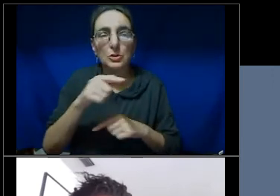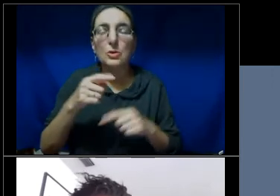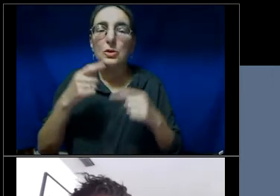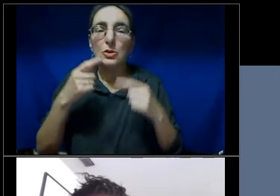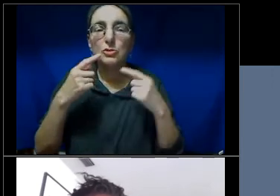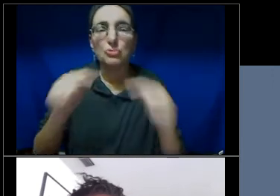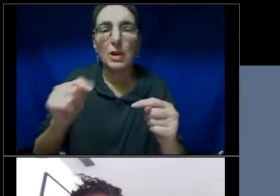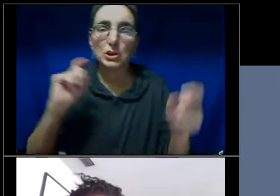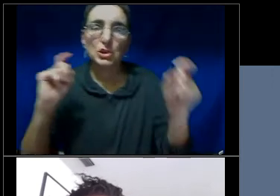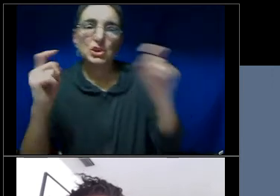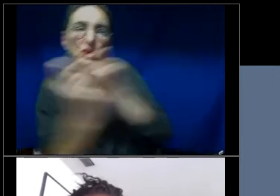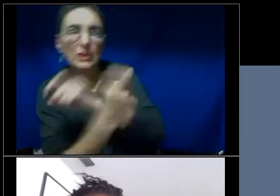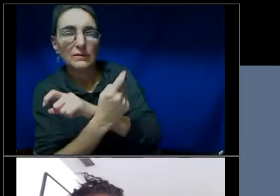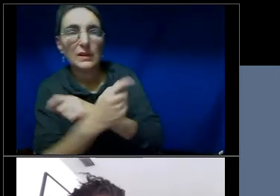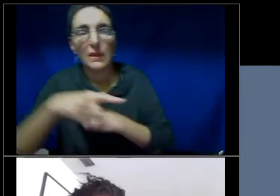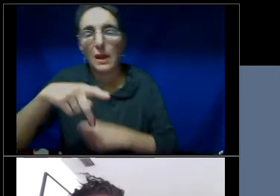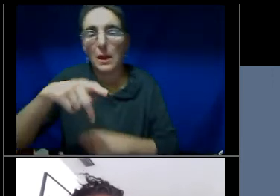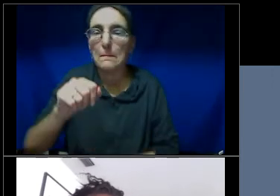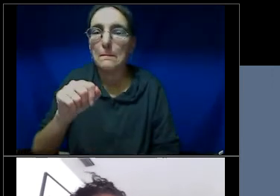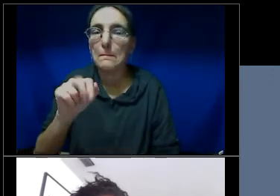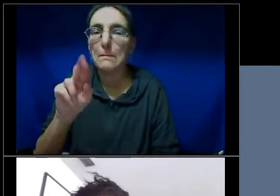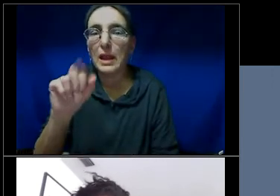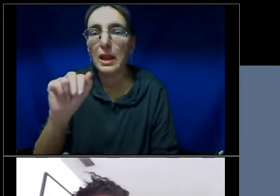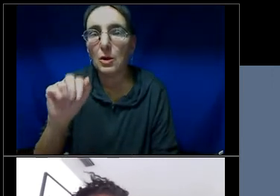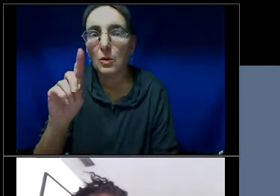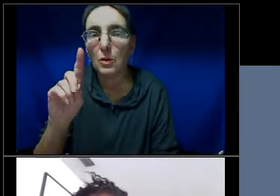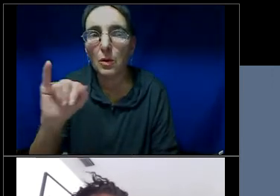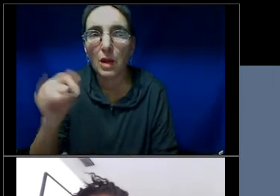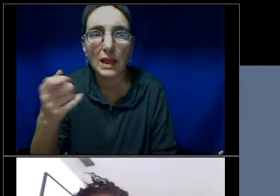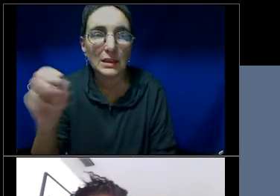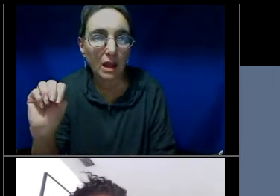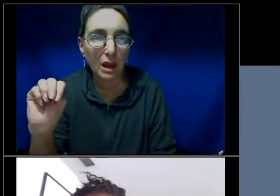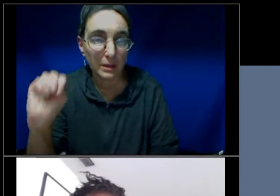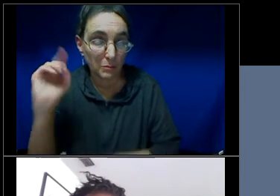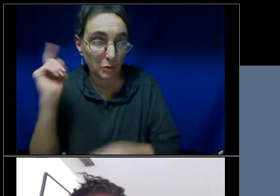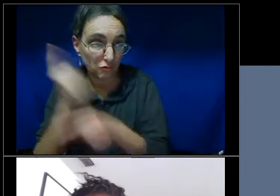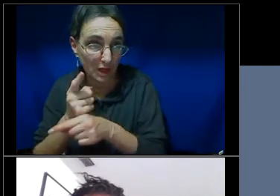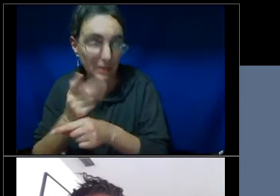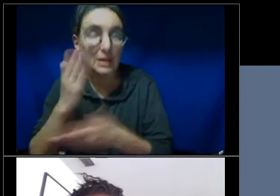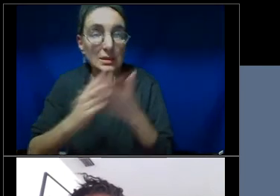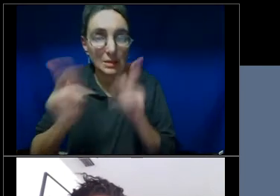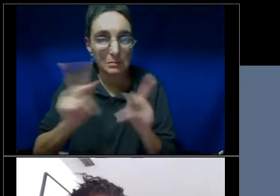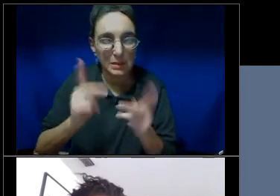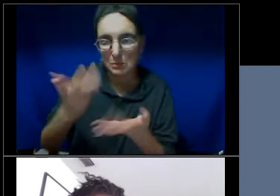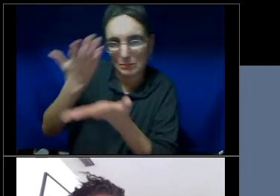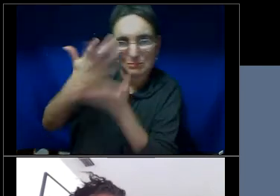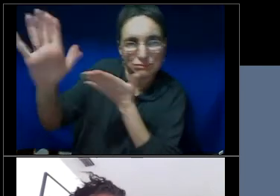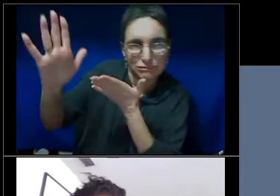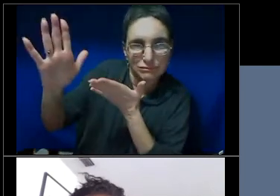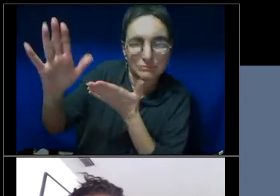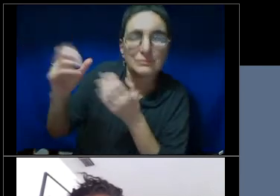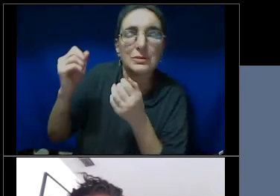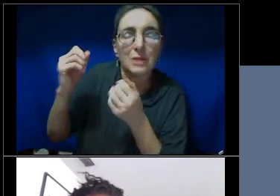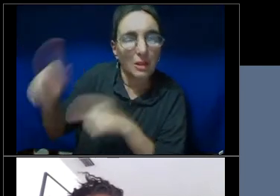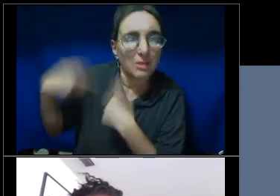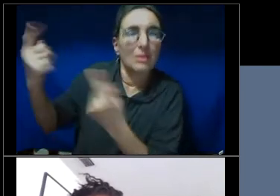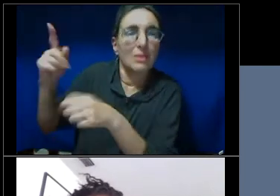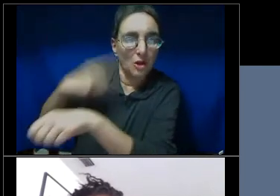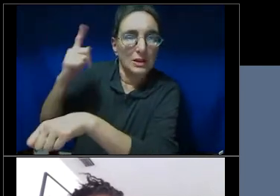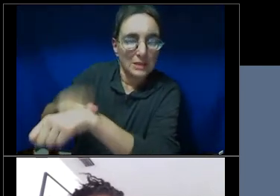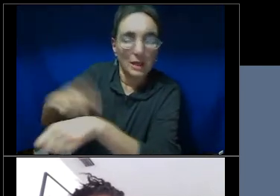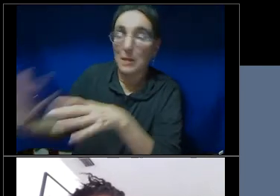here, right? Like, we understand that these voices have been excluded for a long time, and including them is in many ways a paradigm shift and can be